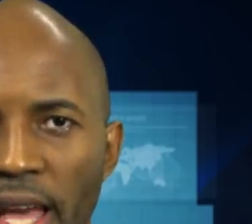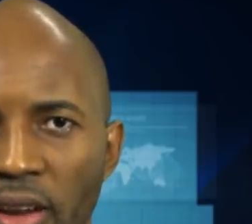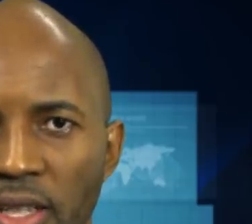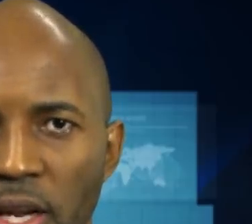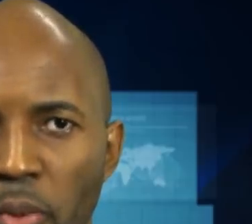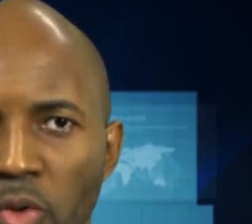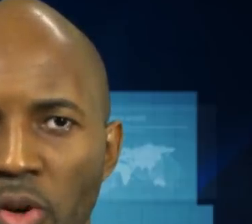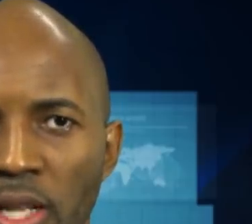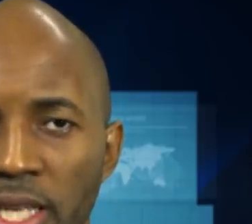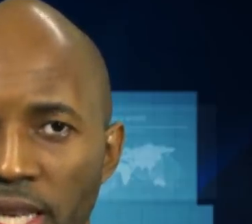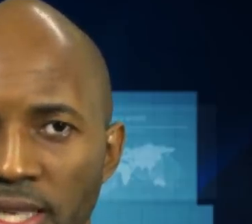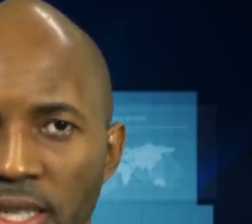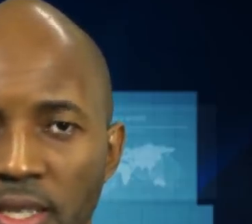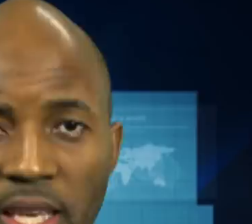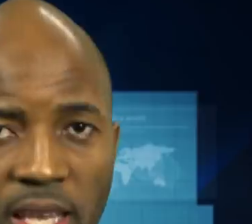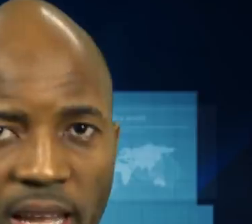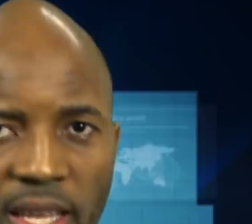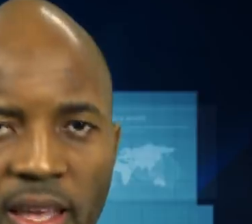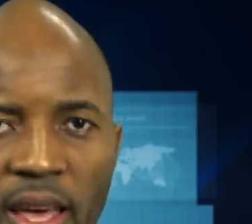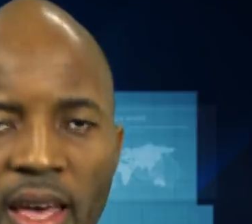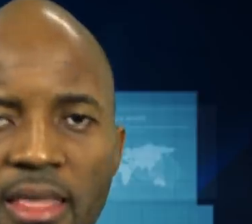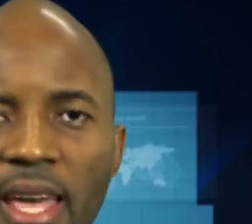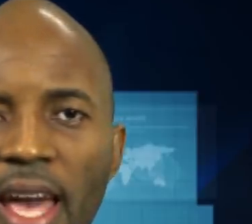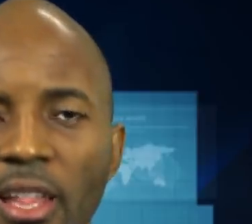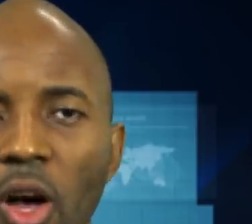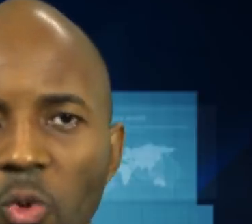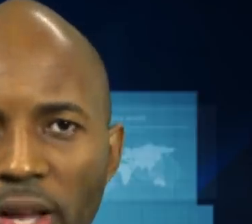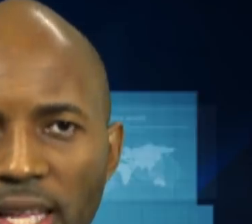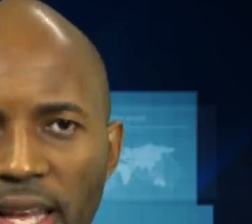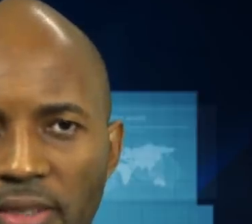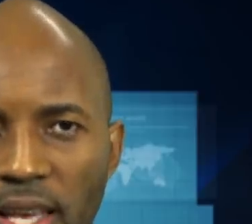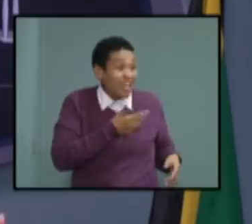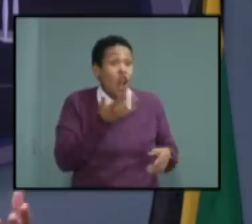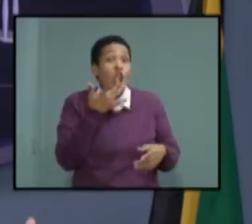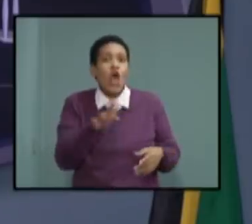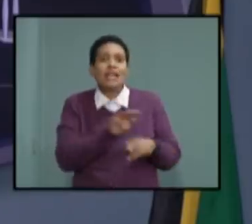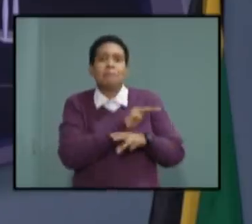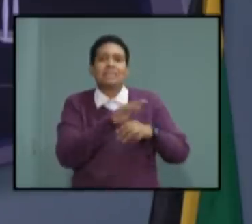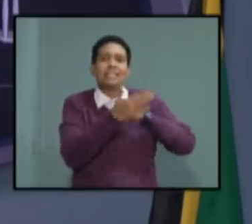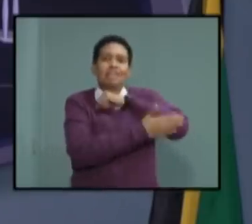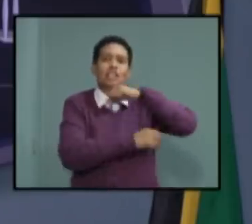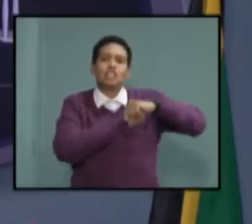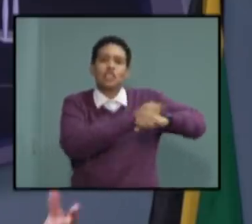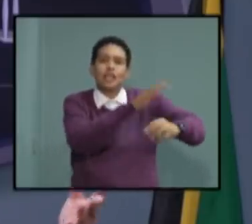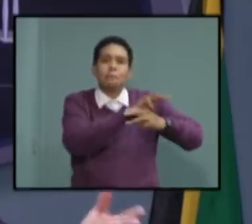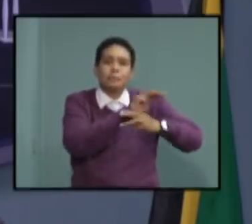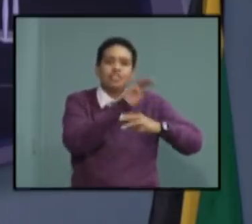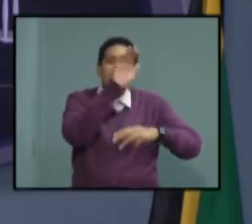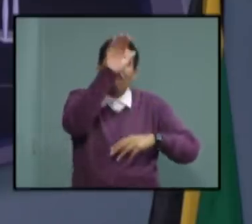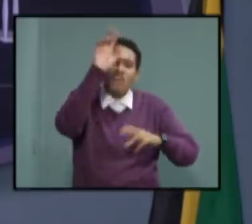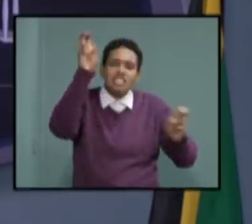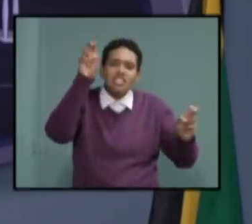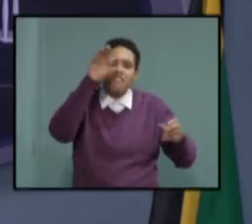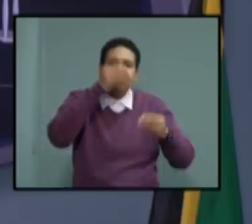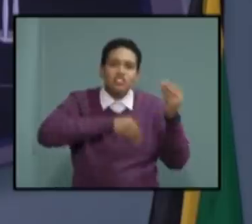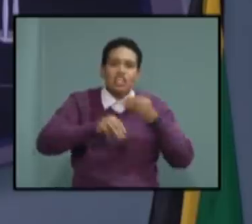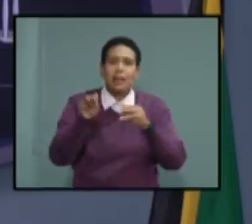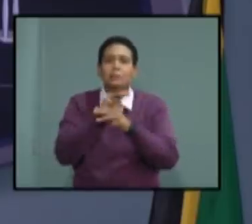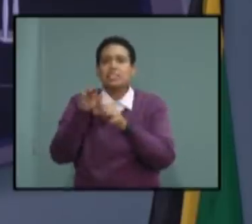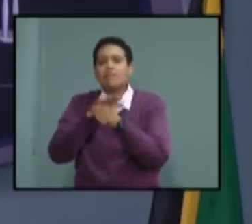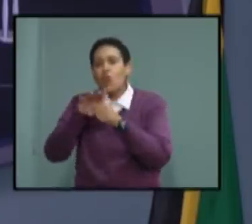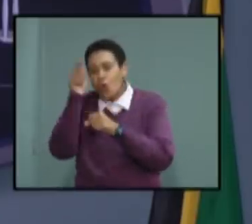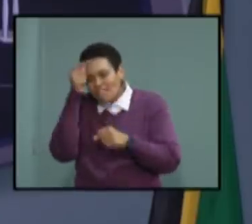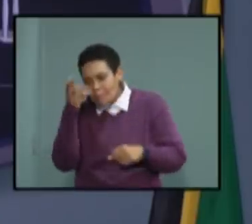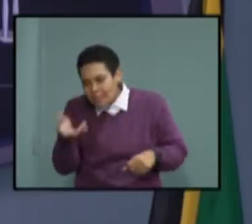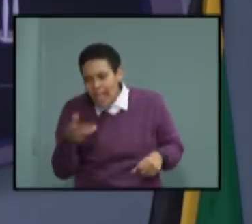workers had anchored near Port Royal in Kingston seeking landing, they had already left. But according to Holness, the moment he became aware of the matter